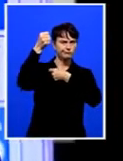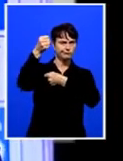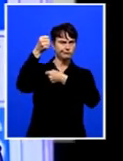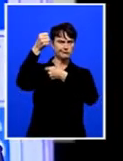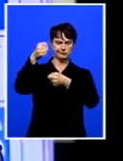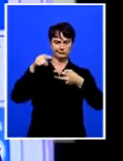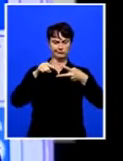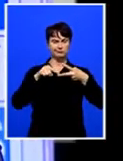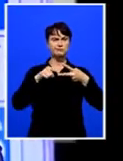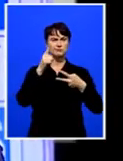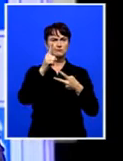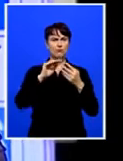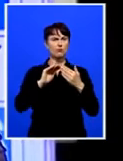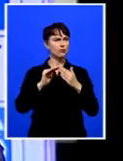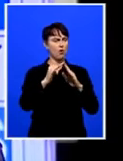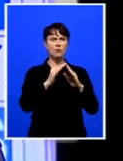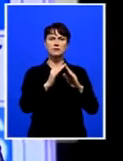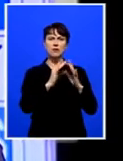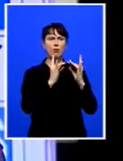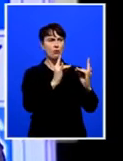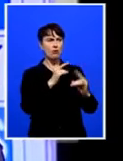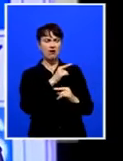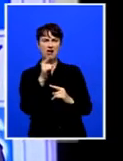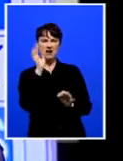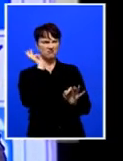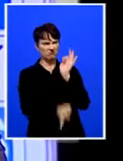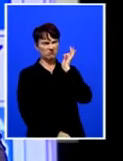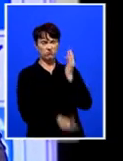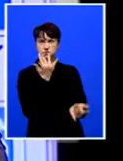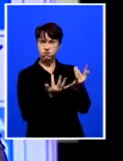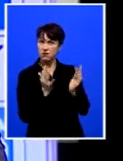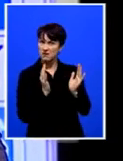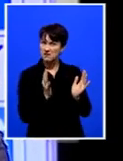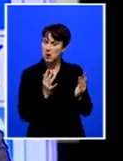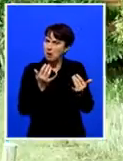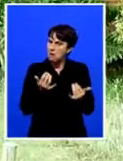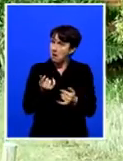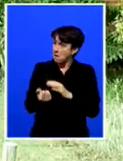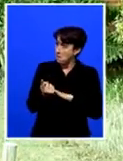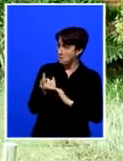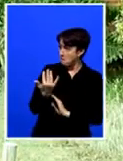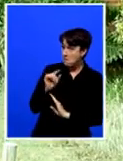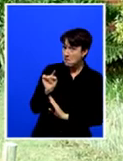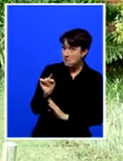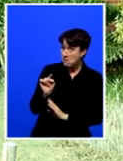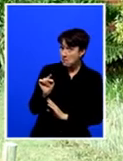reports of a community hall that was actually torched. Is things calm at the moment? What are you hearing?